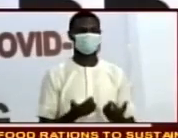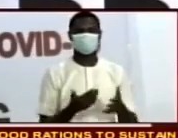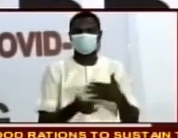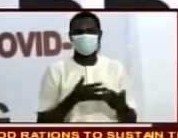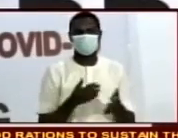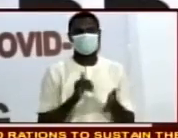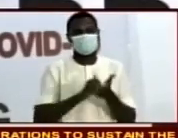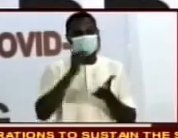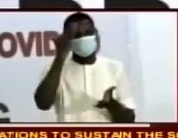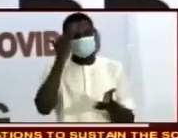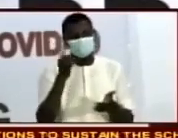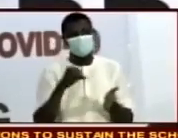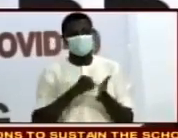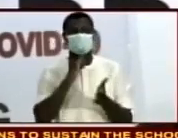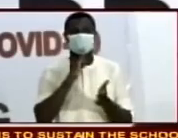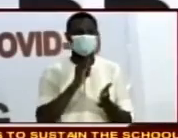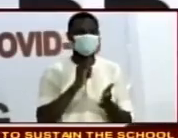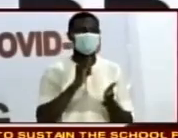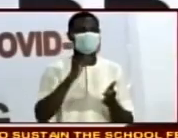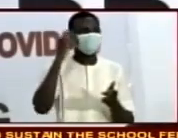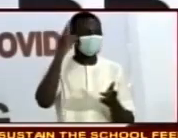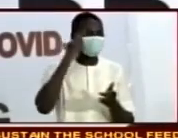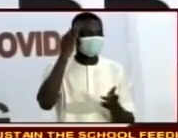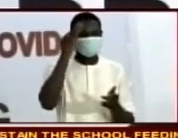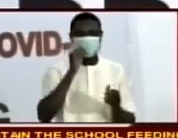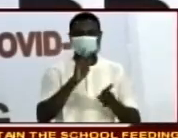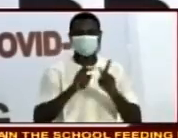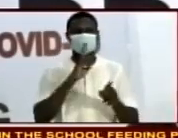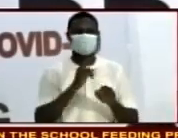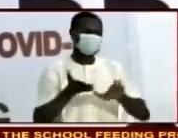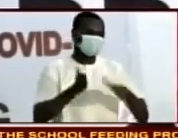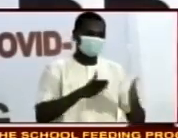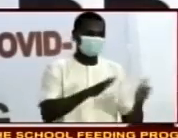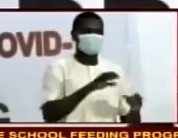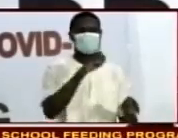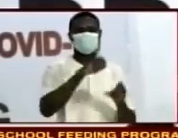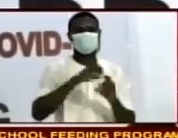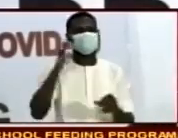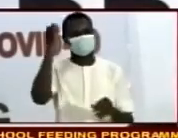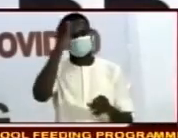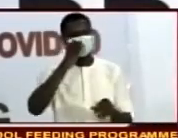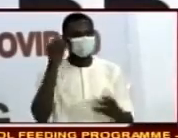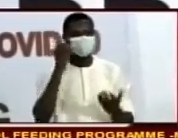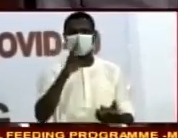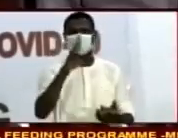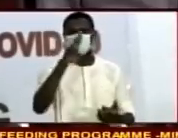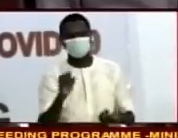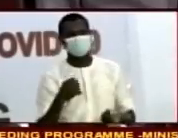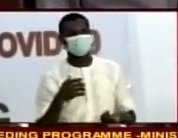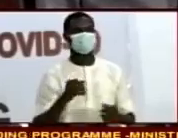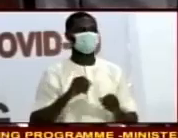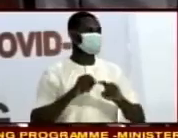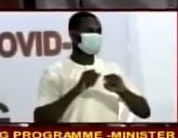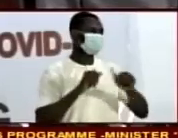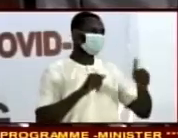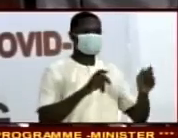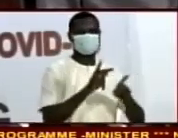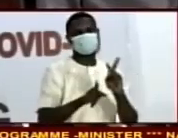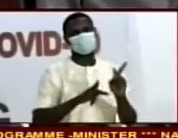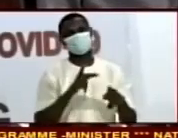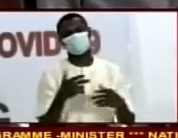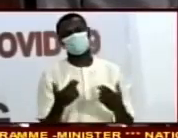that's why people have been dying outside in Europe, in the United States, etc. Most of the deaths have been linked to ventilators. We